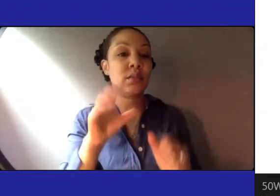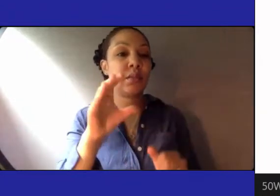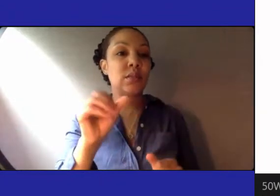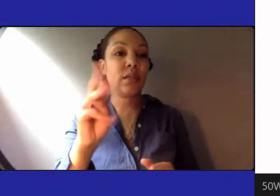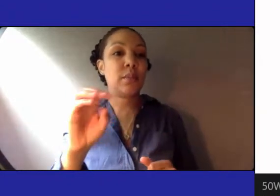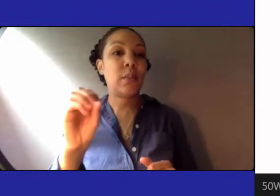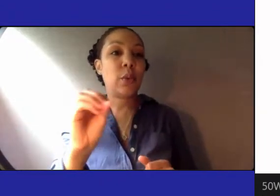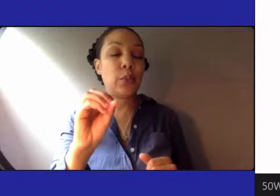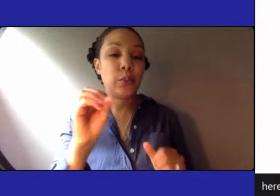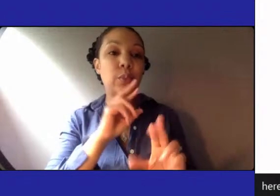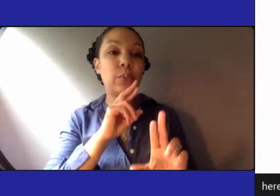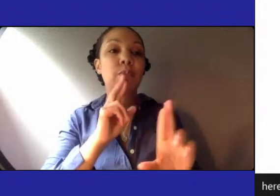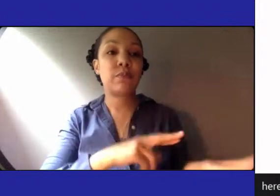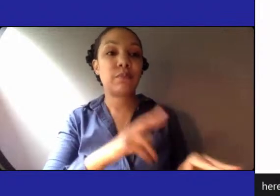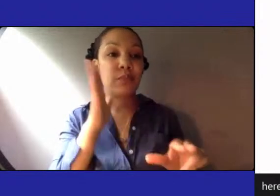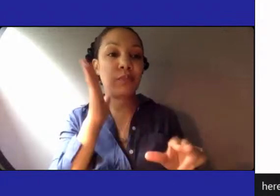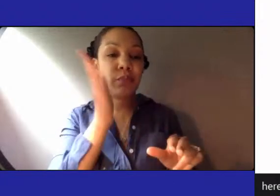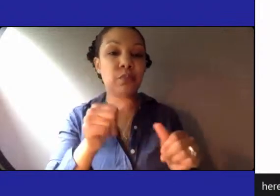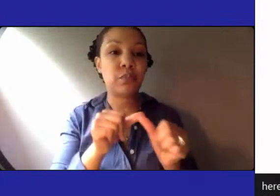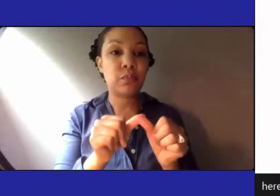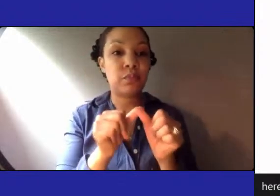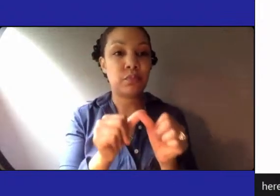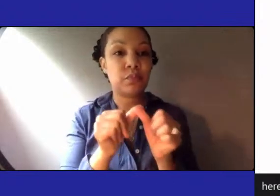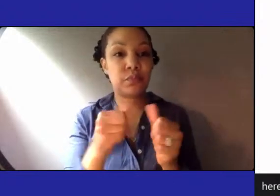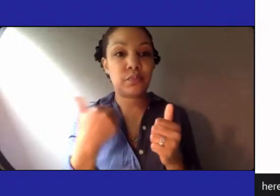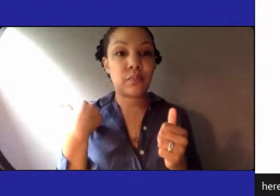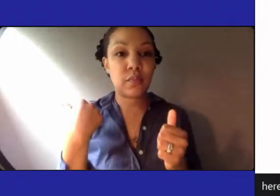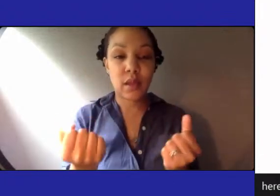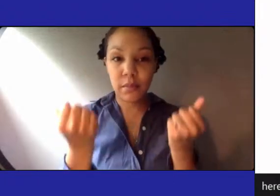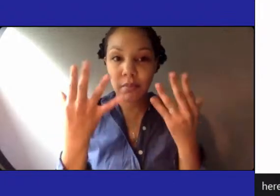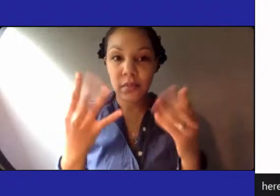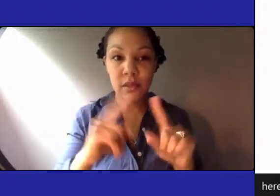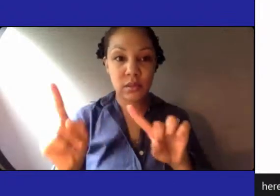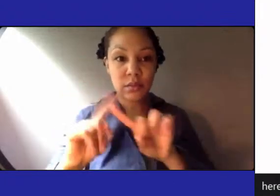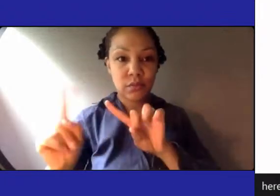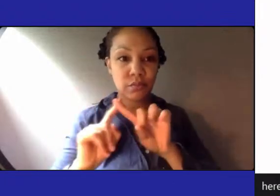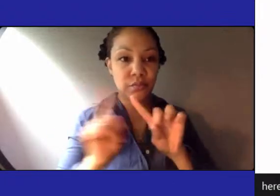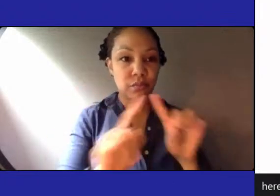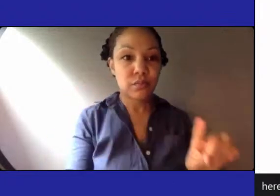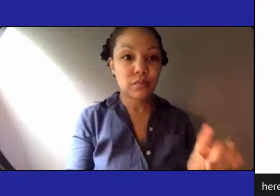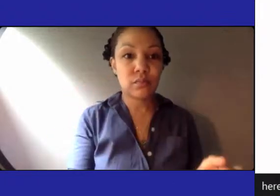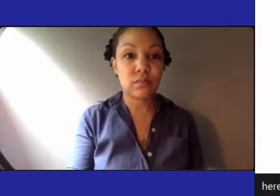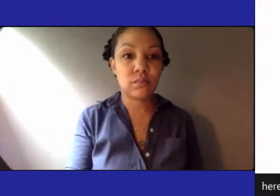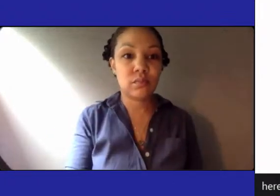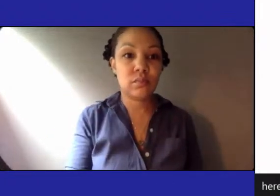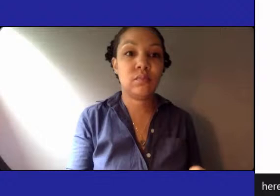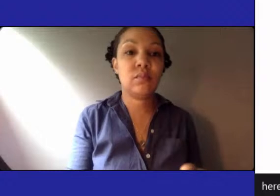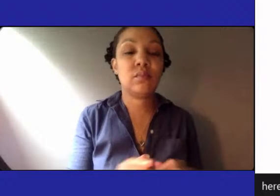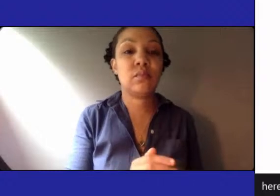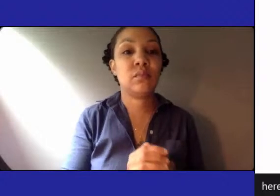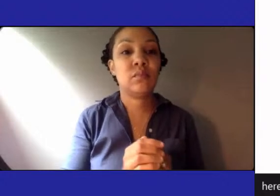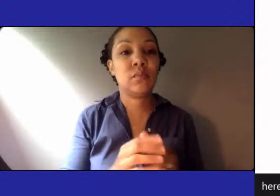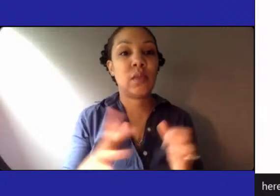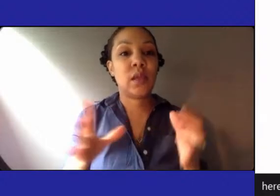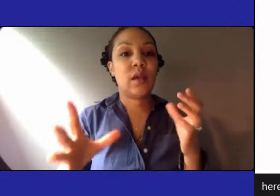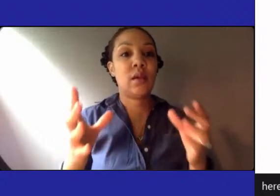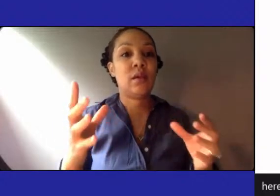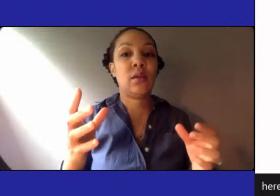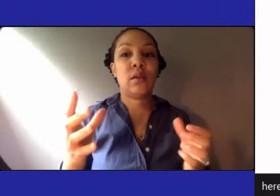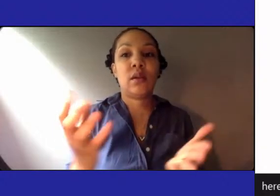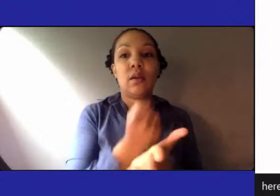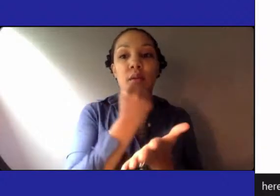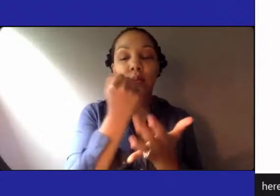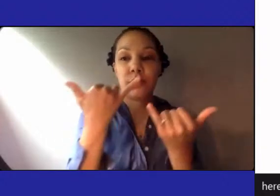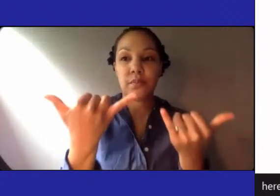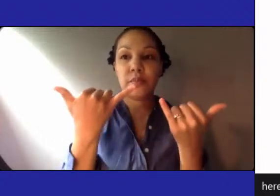report. While we have a number of ongoing clinical initiatives, we'd like to take this opportunity to update the board with